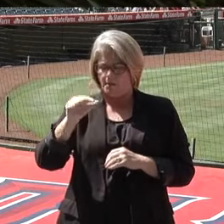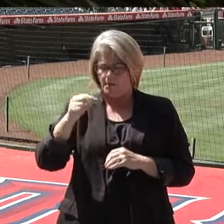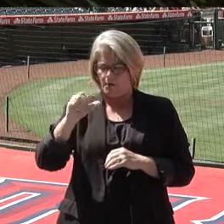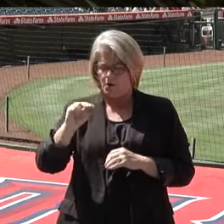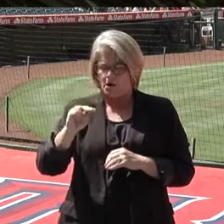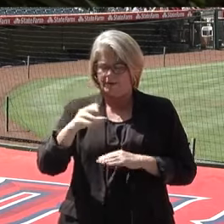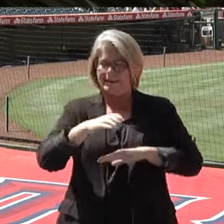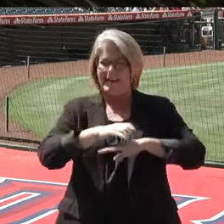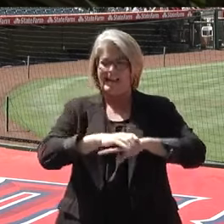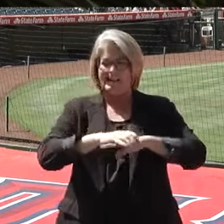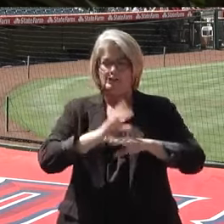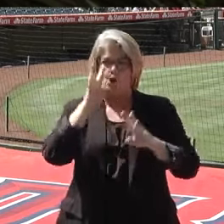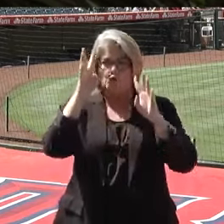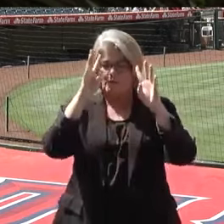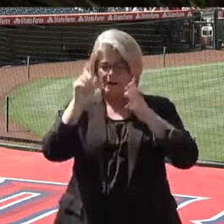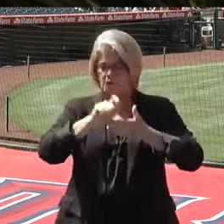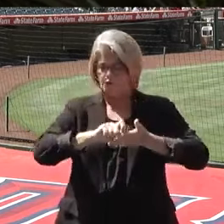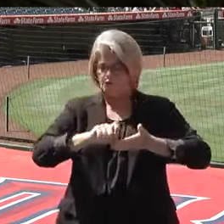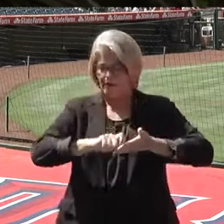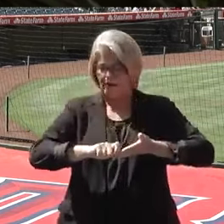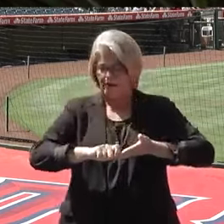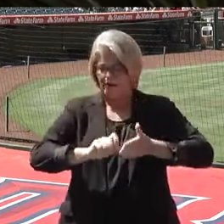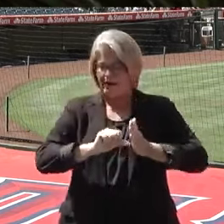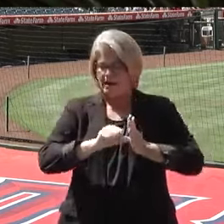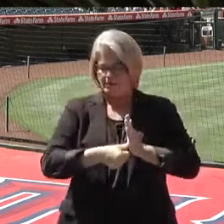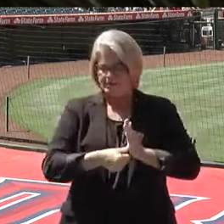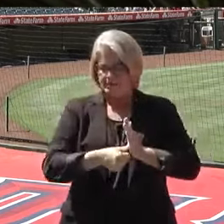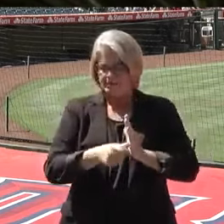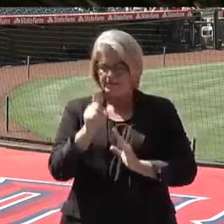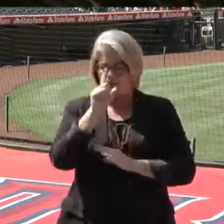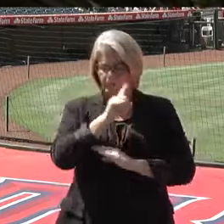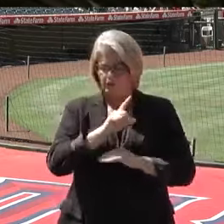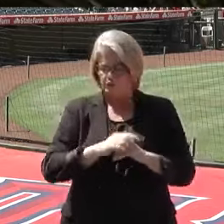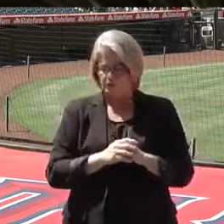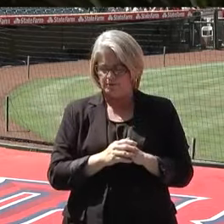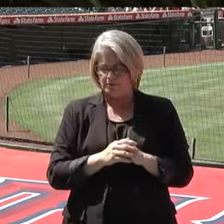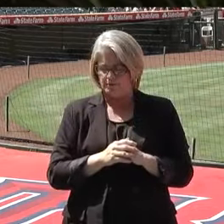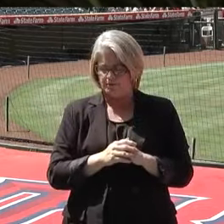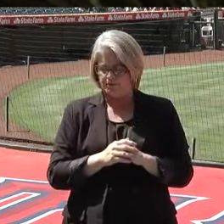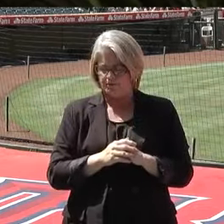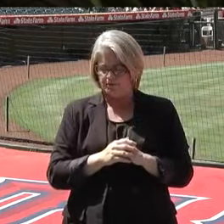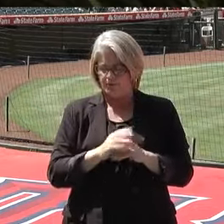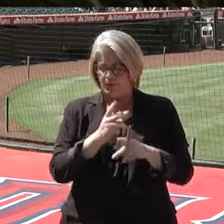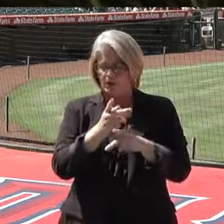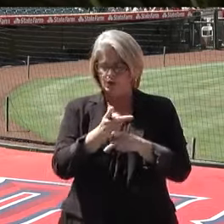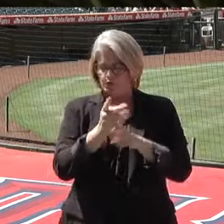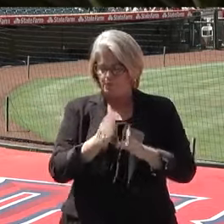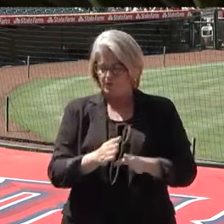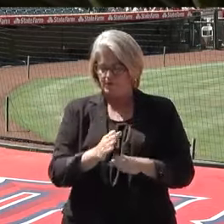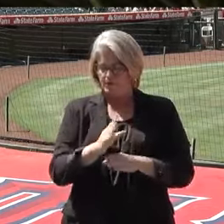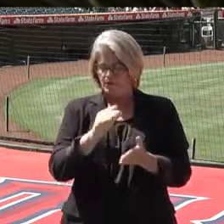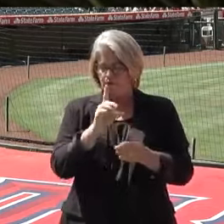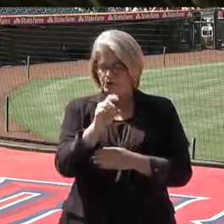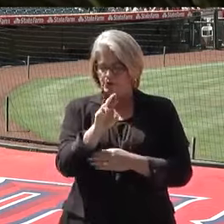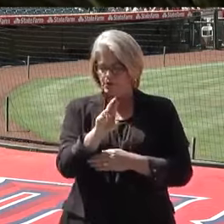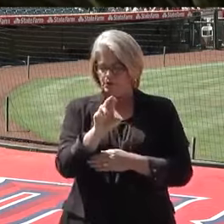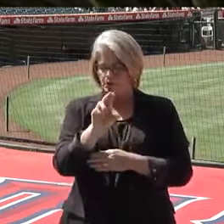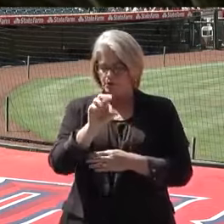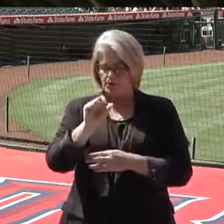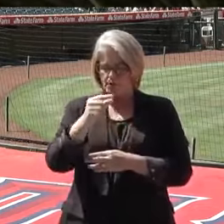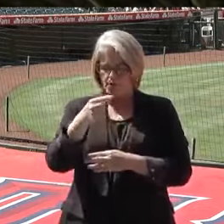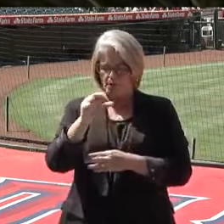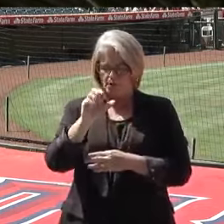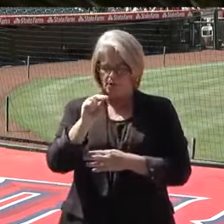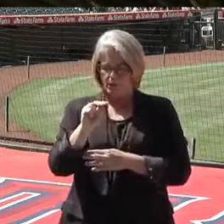Creative Writing, Emphasis in Fiction for Patient, supervised by Dr. Suzanne Greenberg.